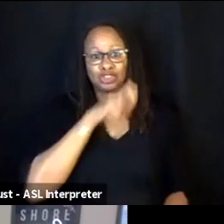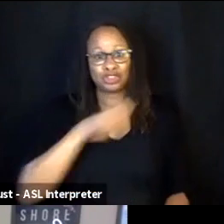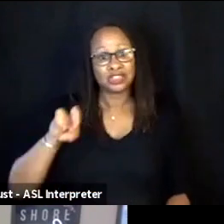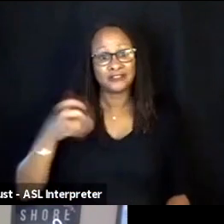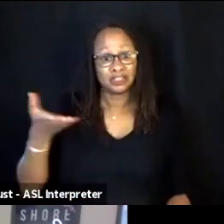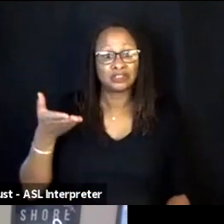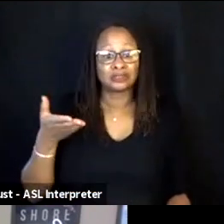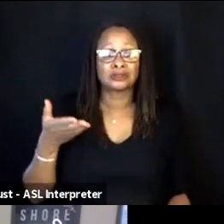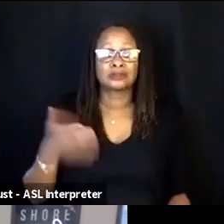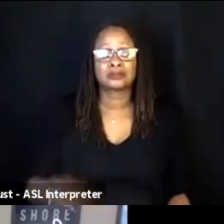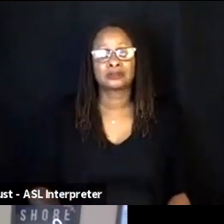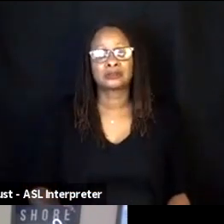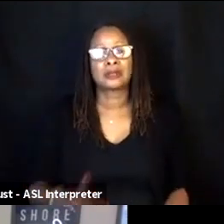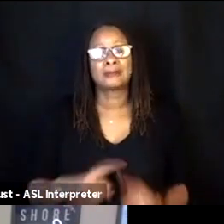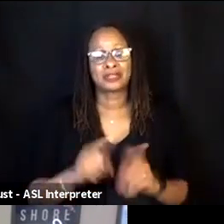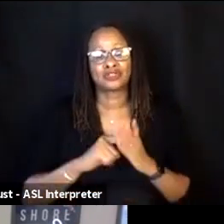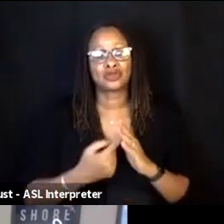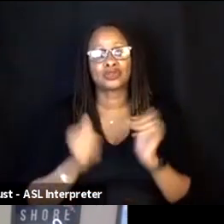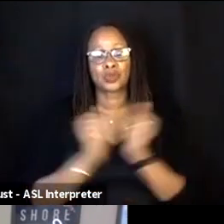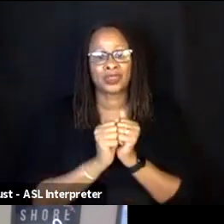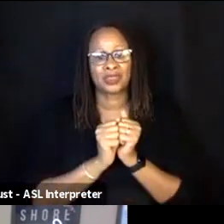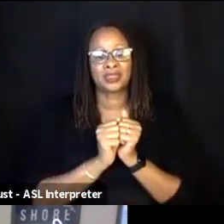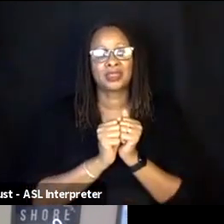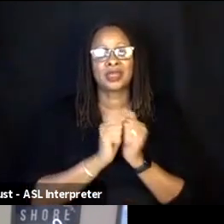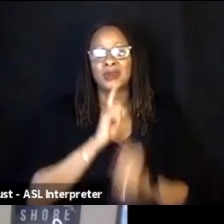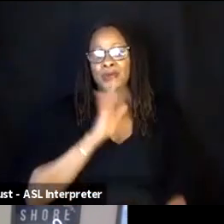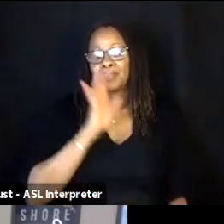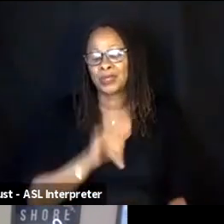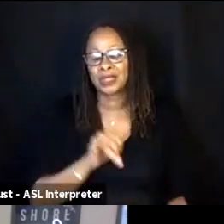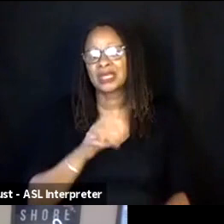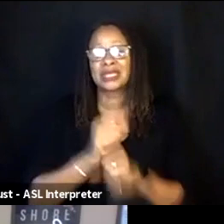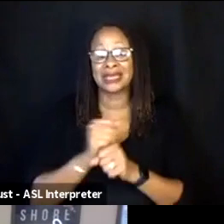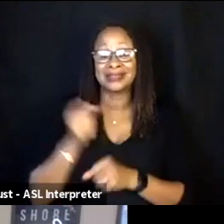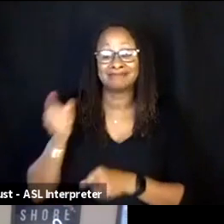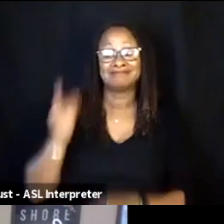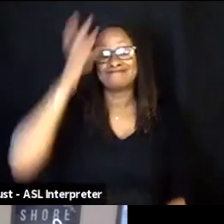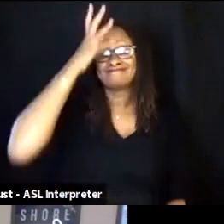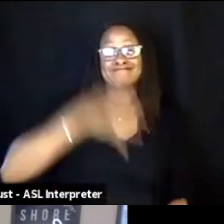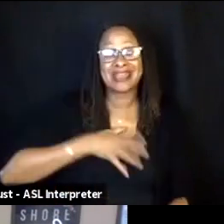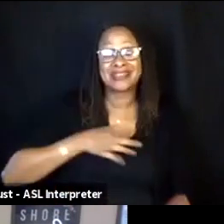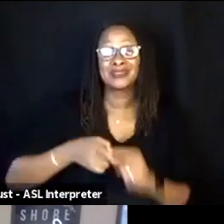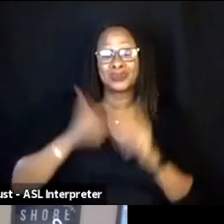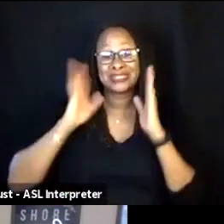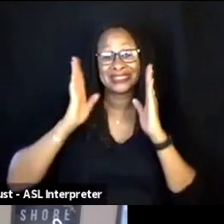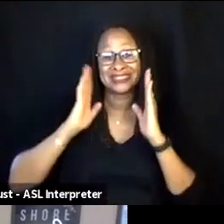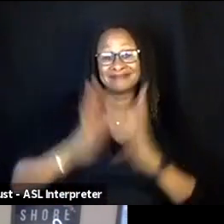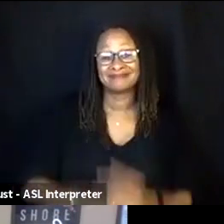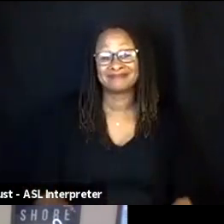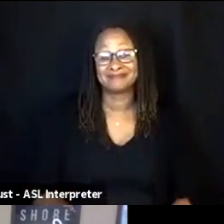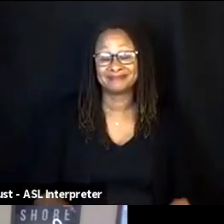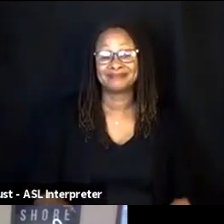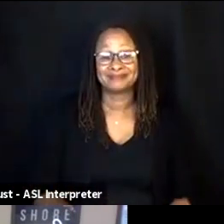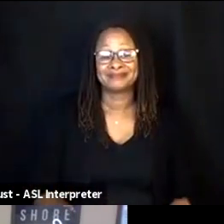here, but it starts with really getting men to listen.